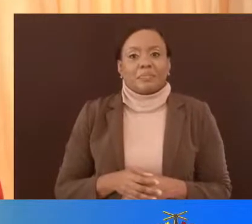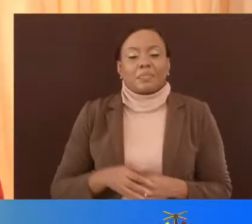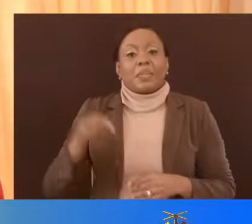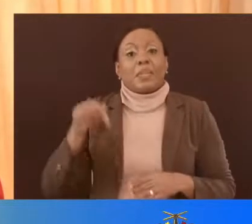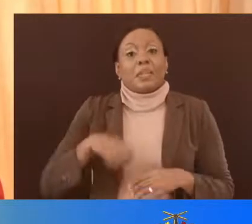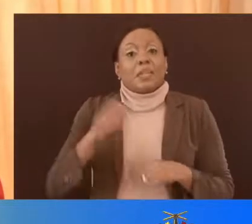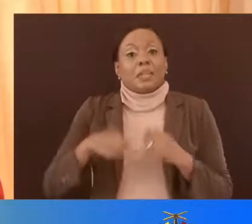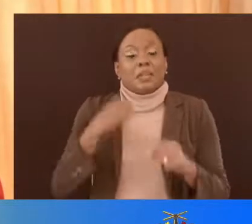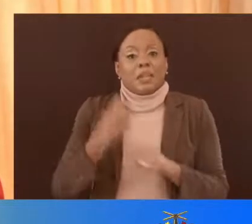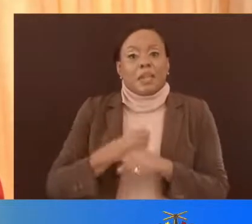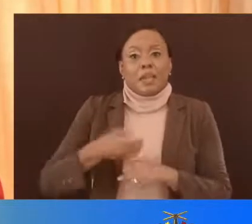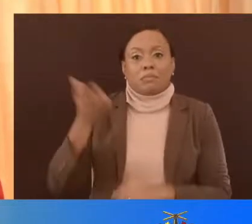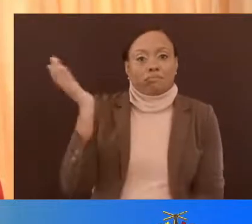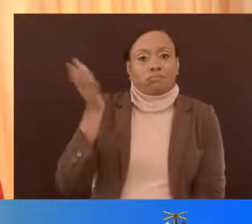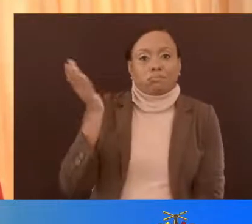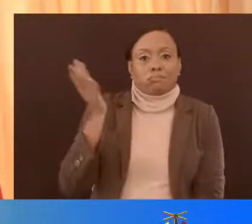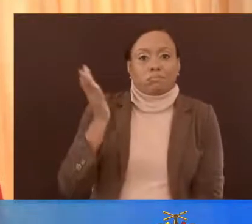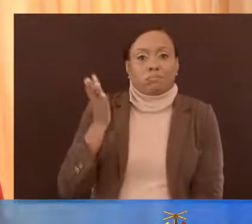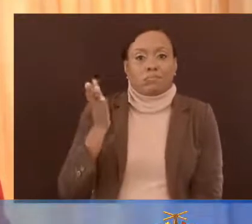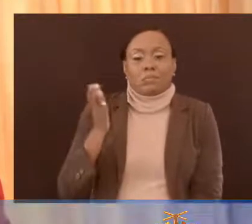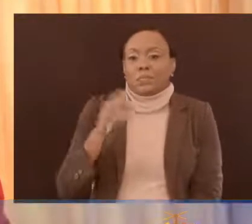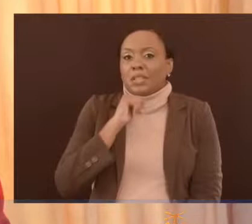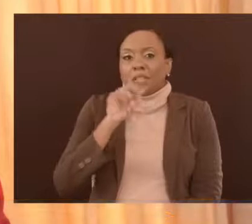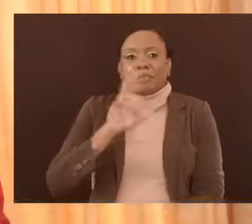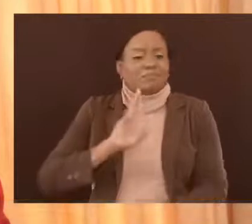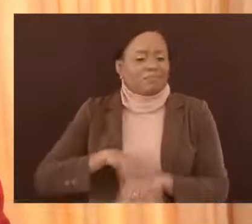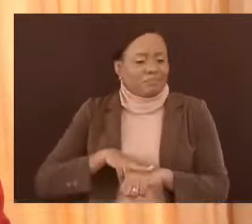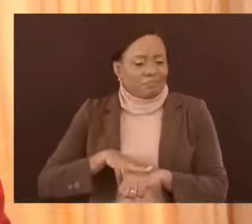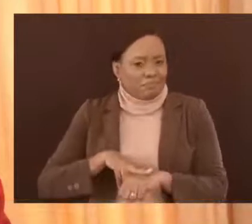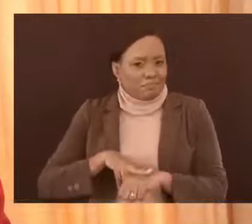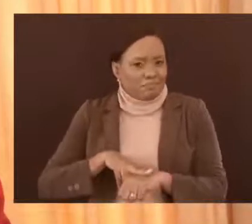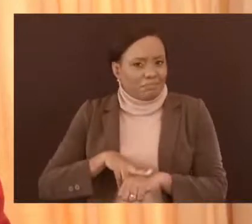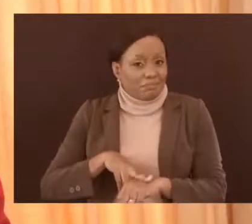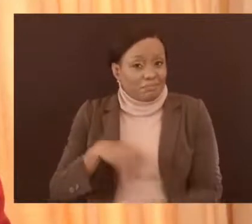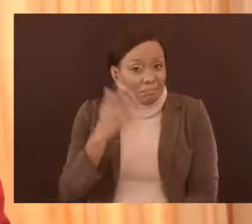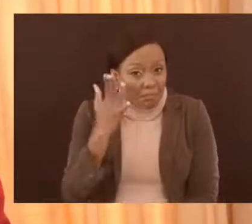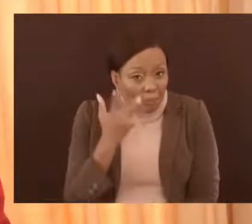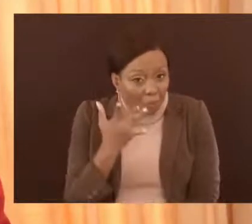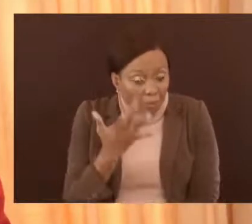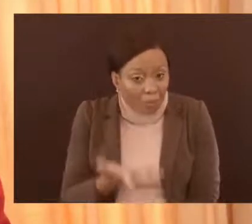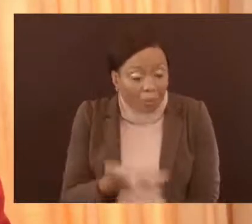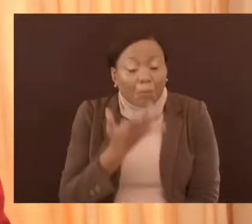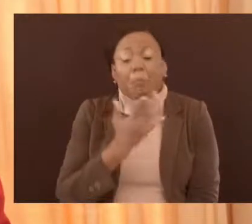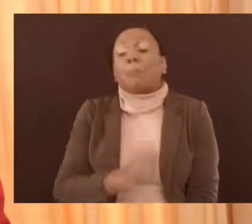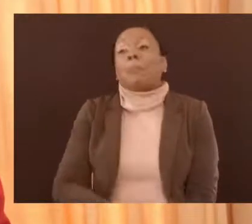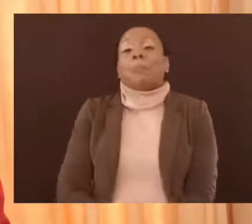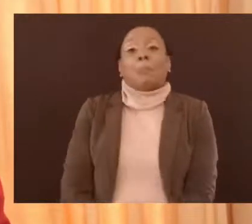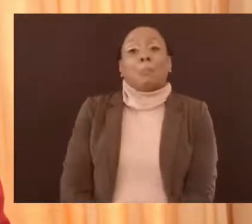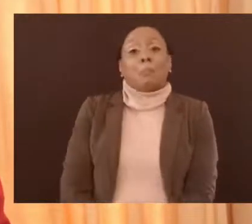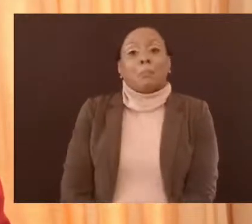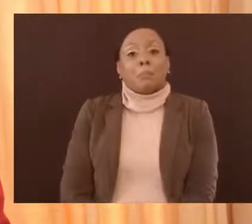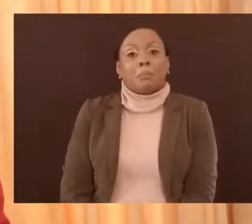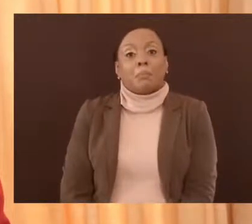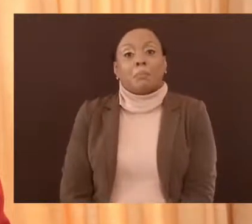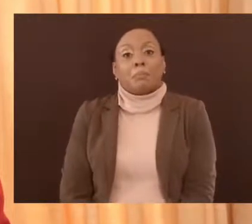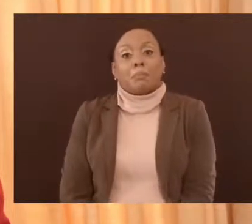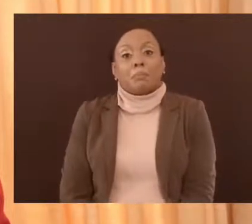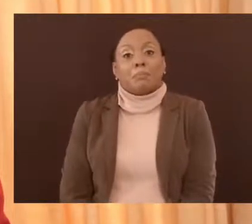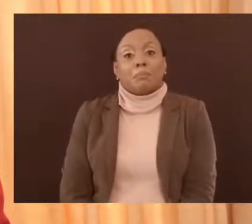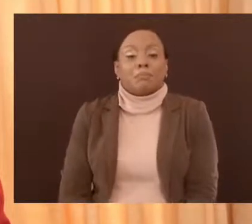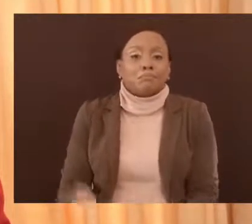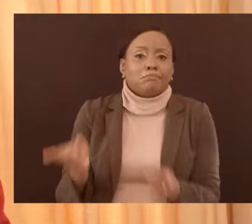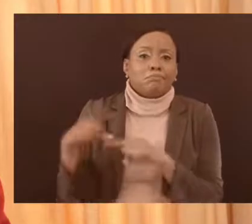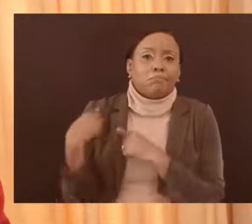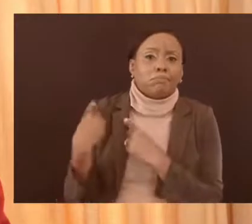to announce these results will not take the usual format. And why? Because we have learnt over the course of the past